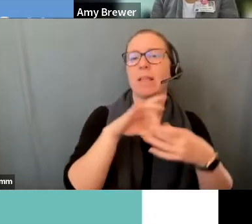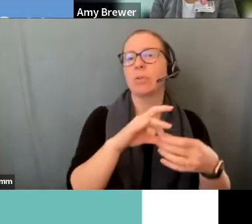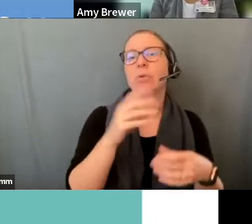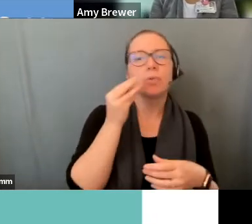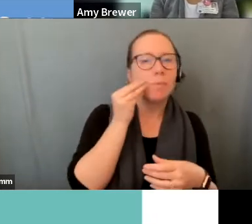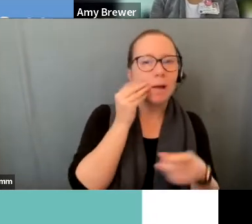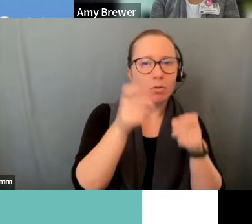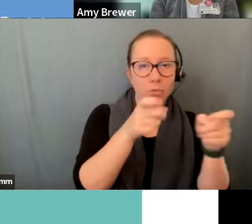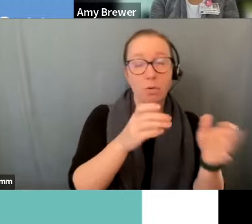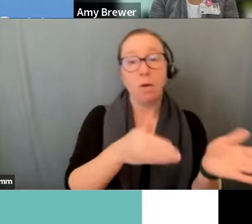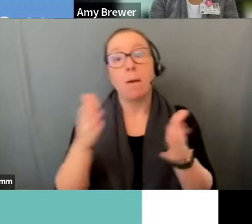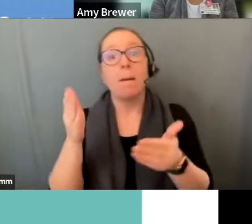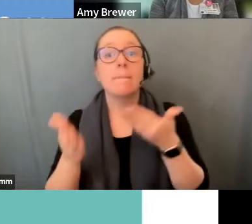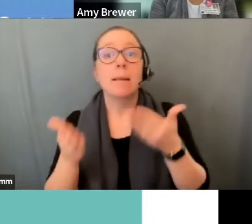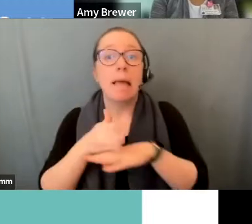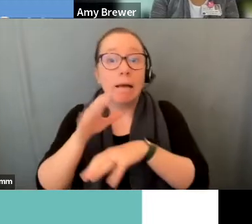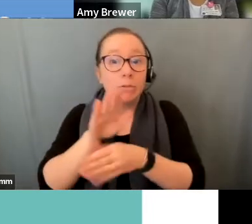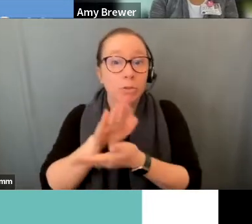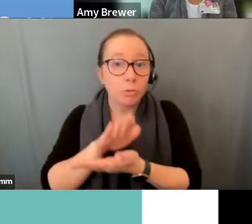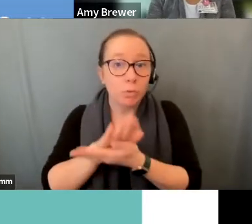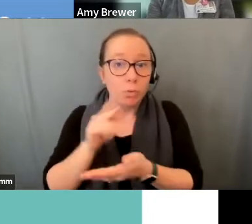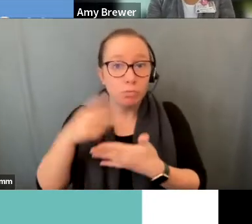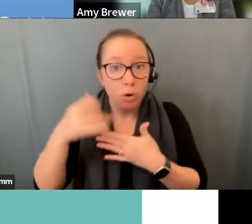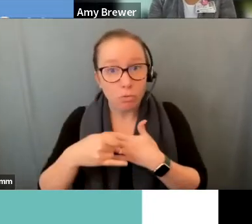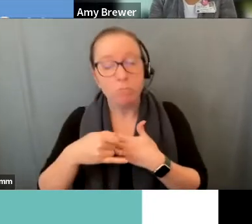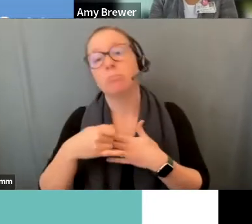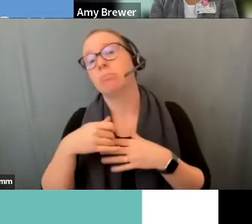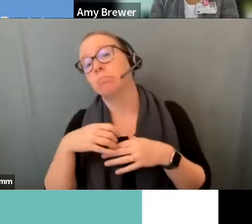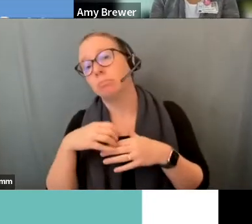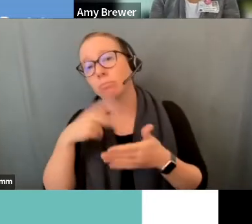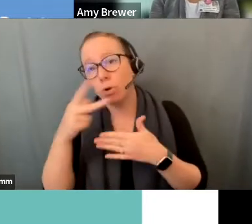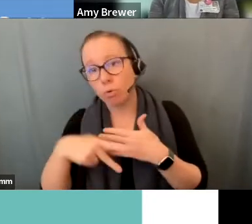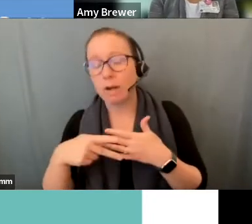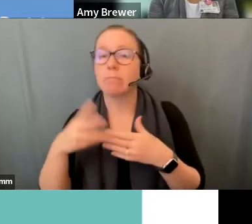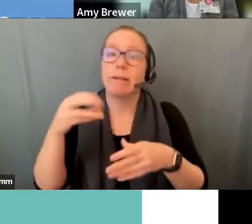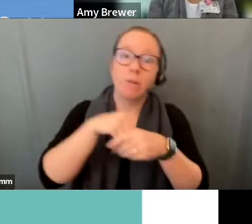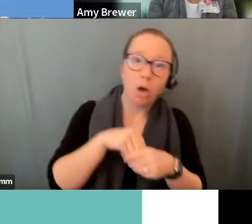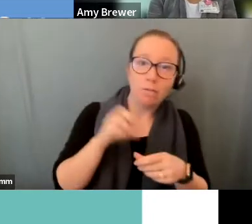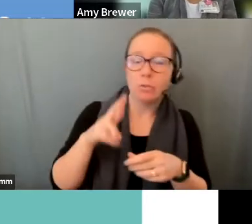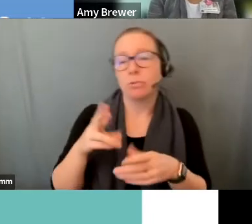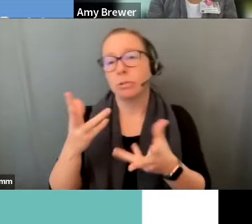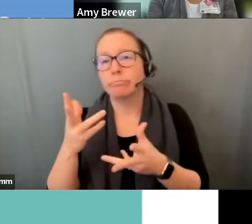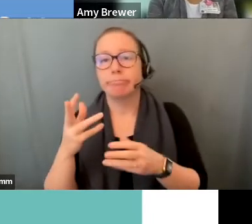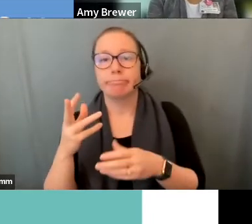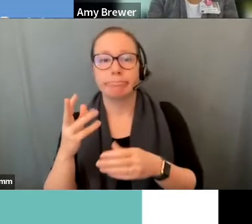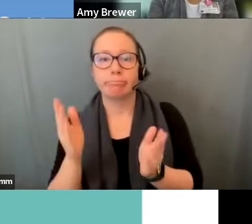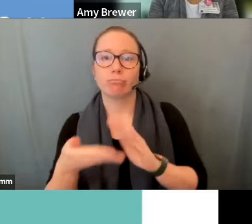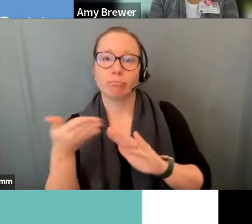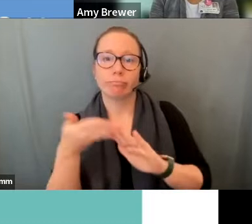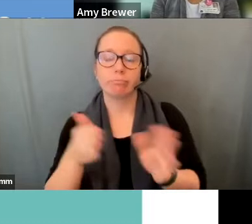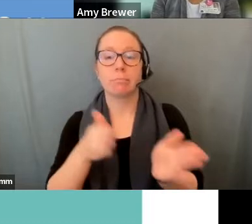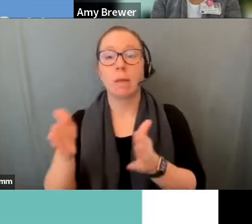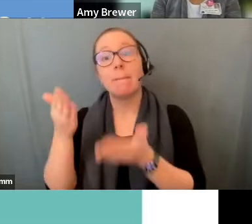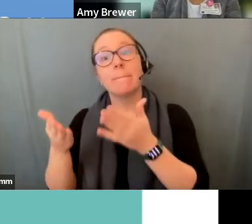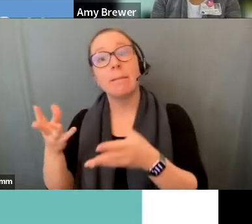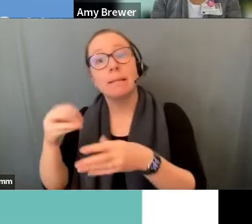participating in after-school programs, whether they're leading them or a participant in. They might be engaged in their community in a